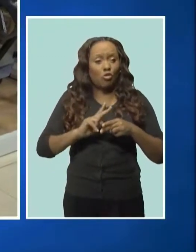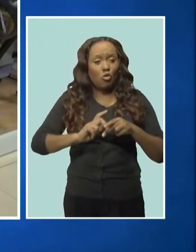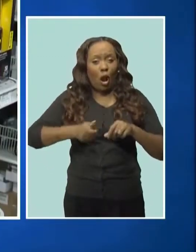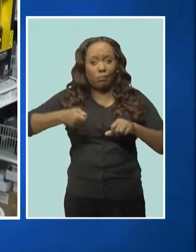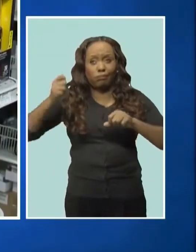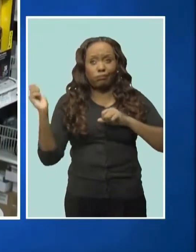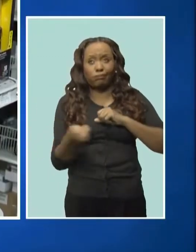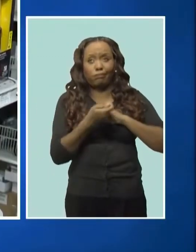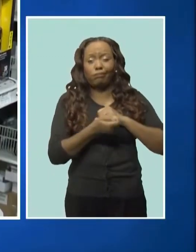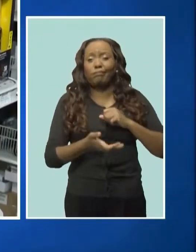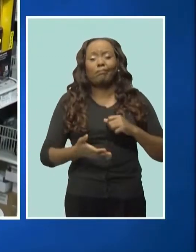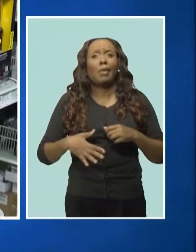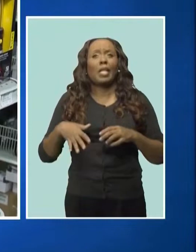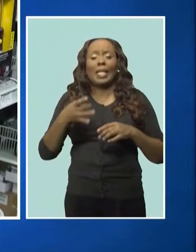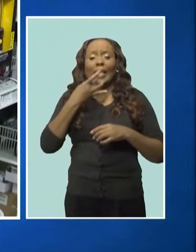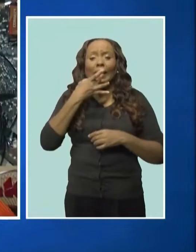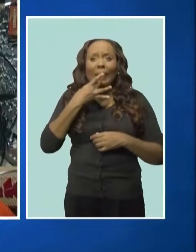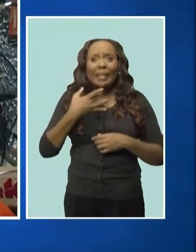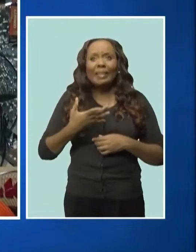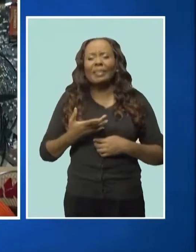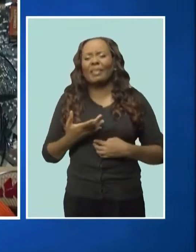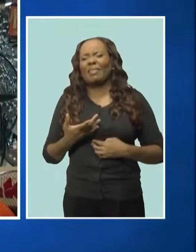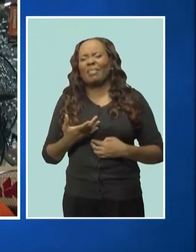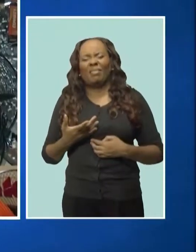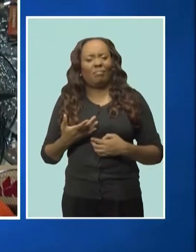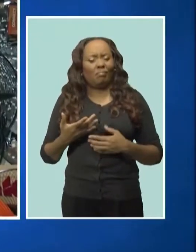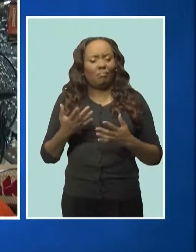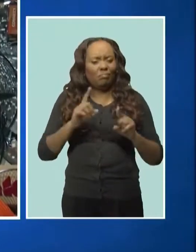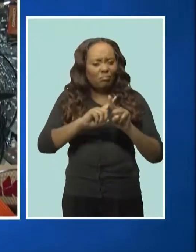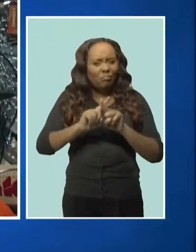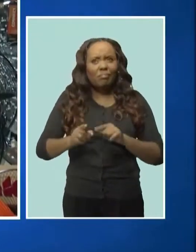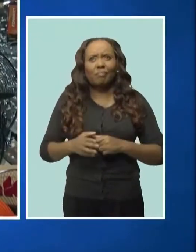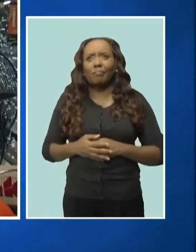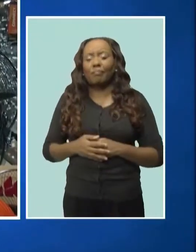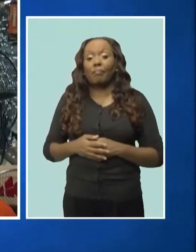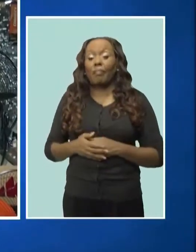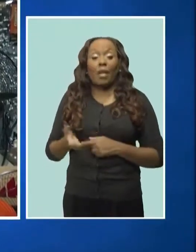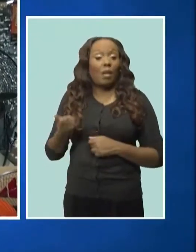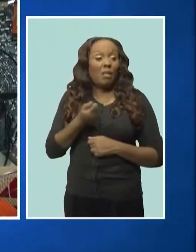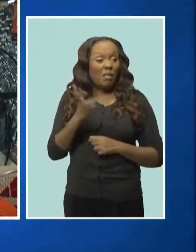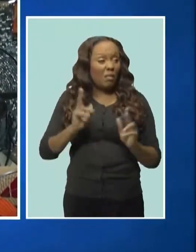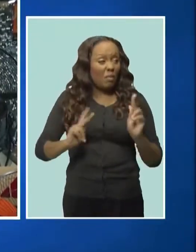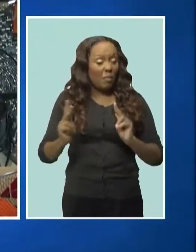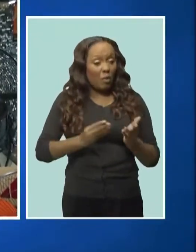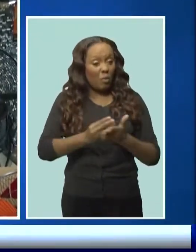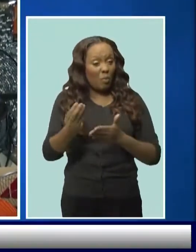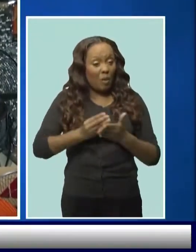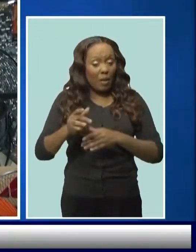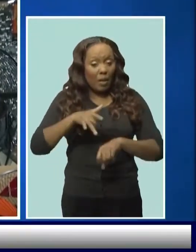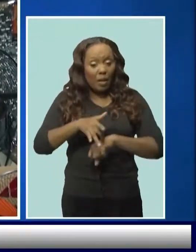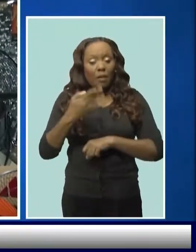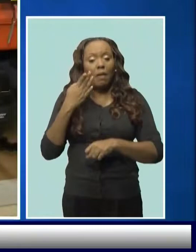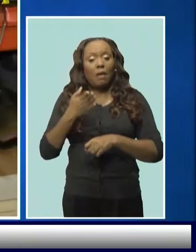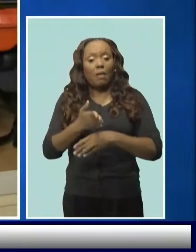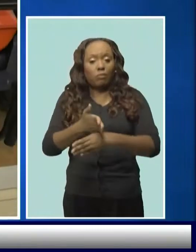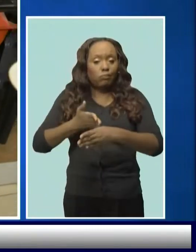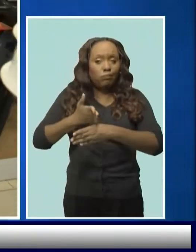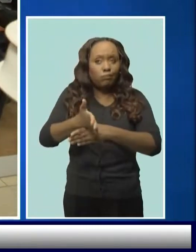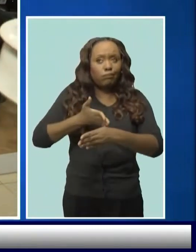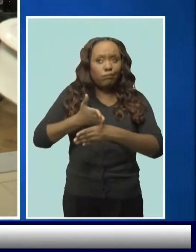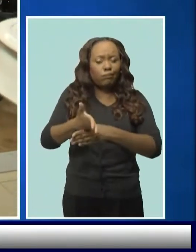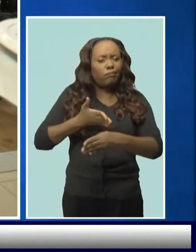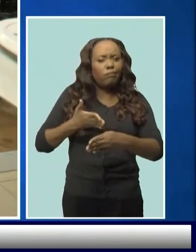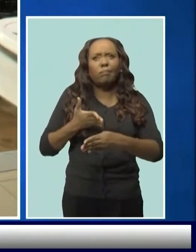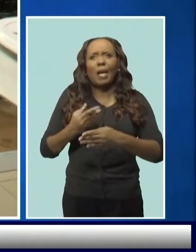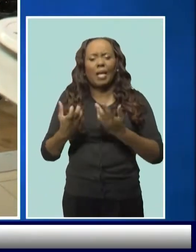generators, lanterns, and such like. We just seen 1 or 2 customers coming in early. You see the brandy saws and the 1 or 2